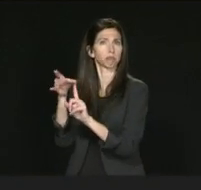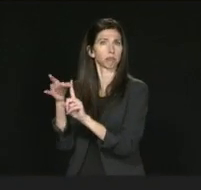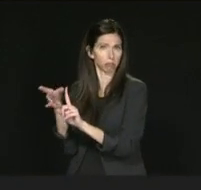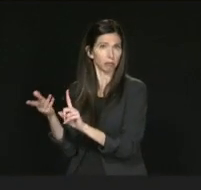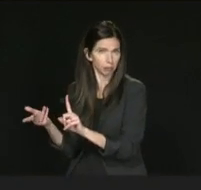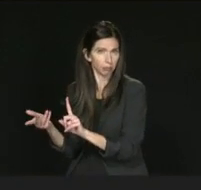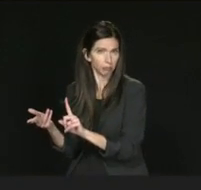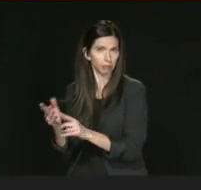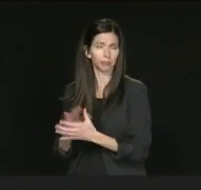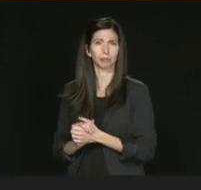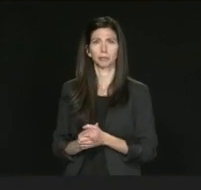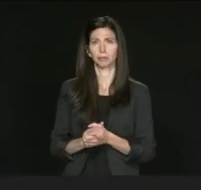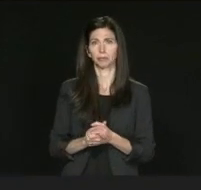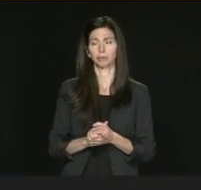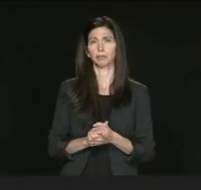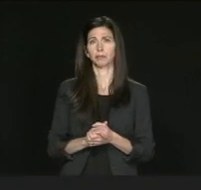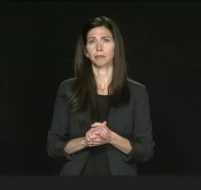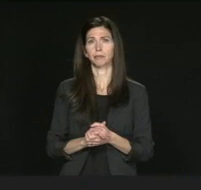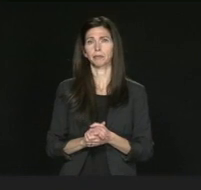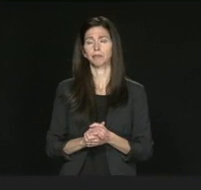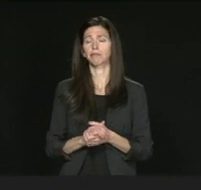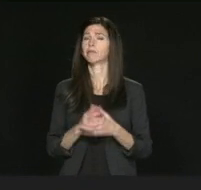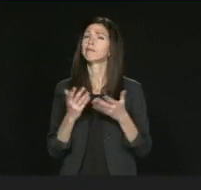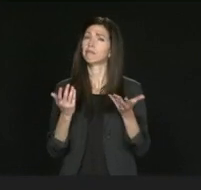So these tests really have to be very targeted